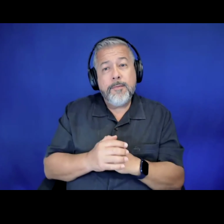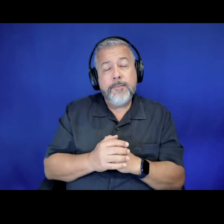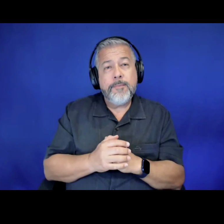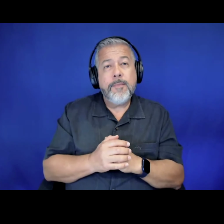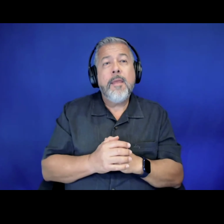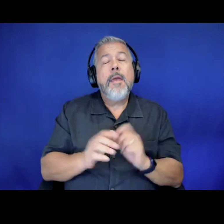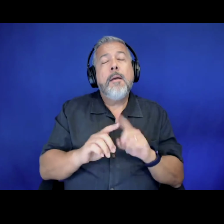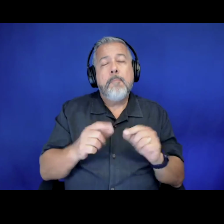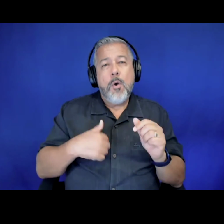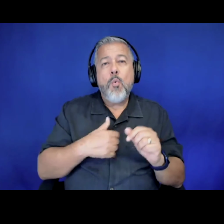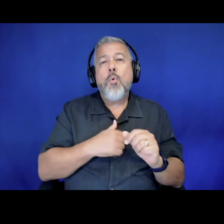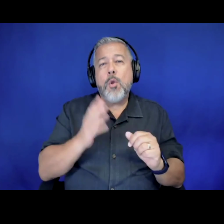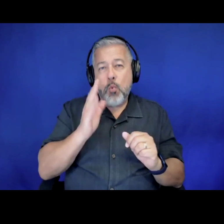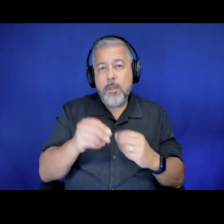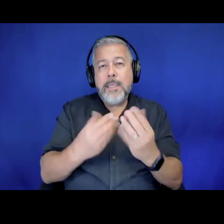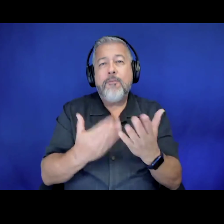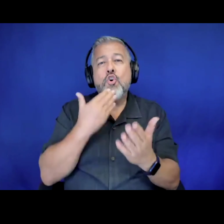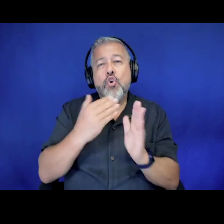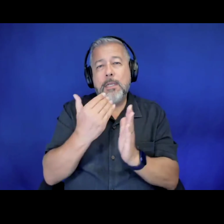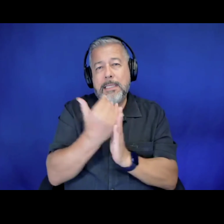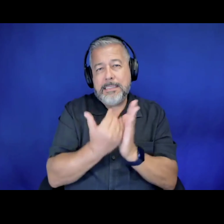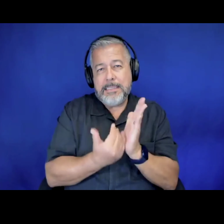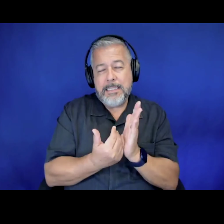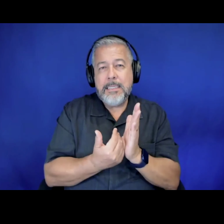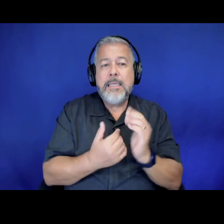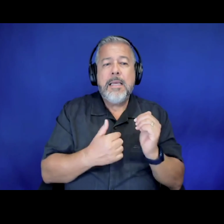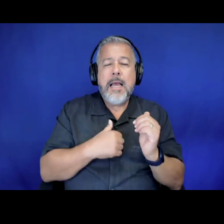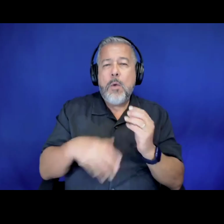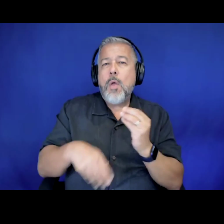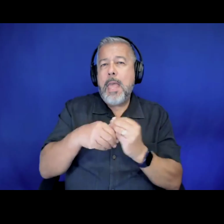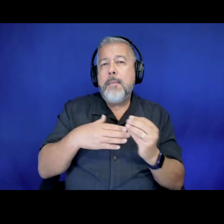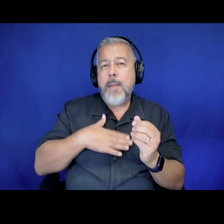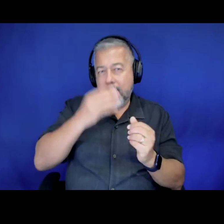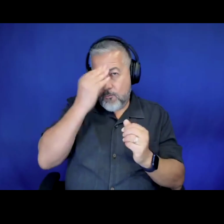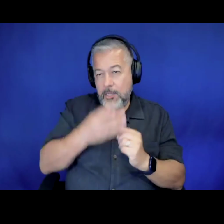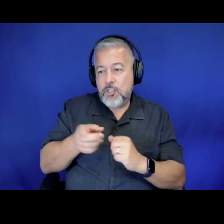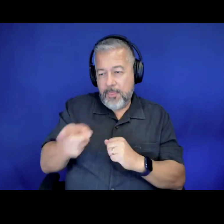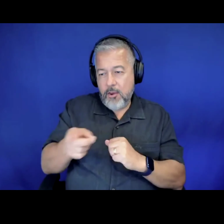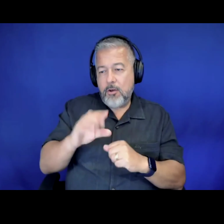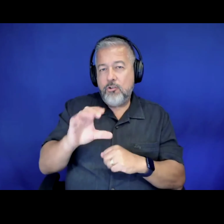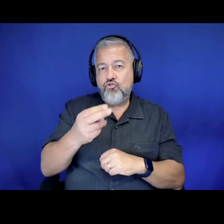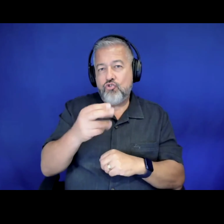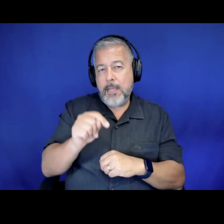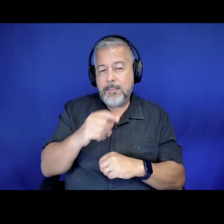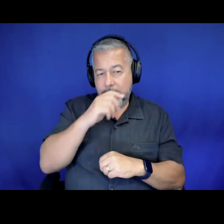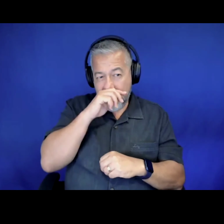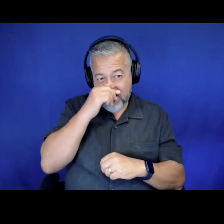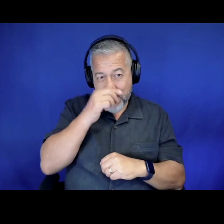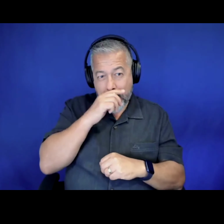But we will get you a good list. Again, I'll drop my information in here. I saw earlier that